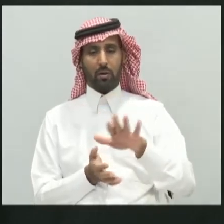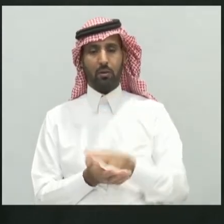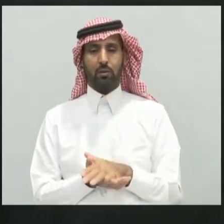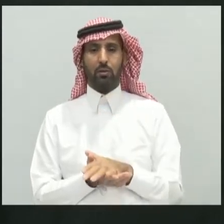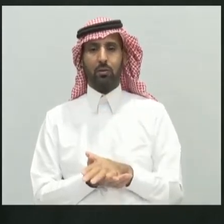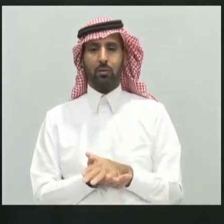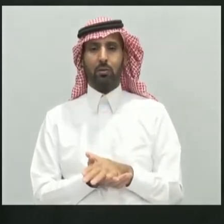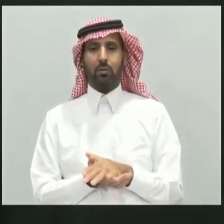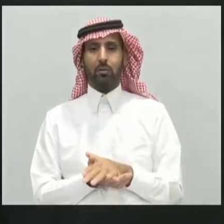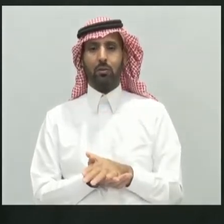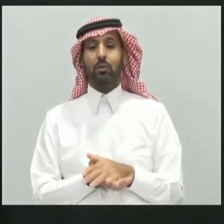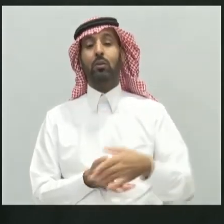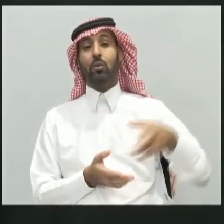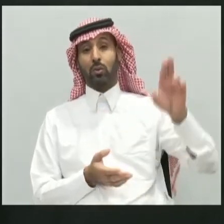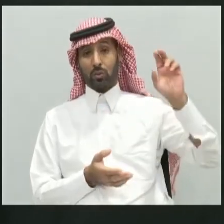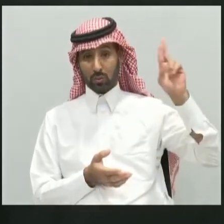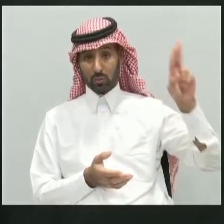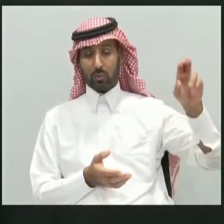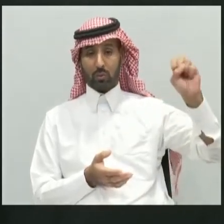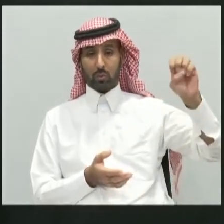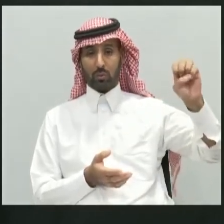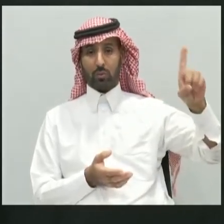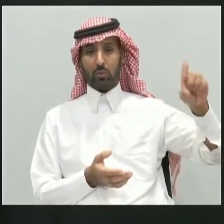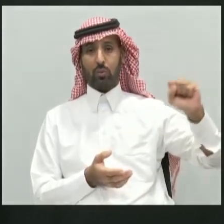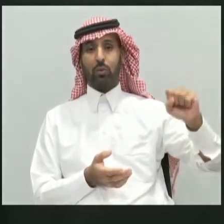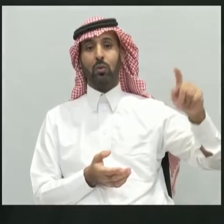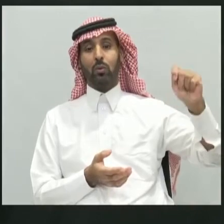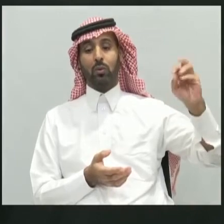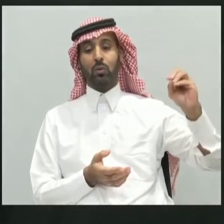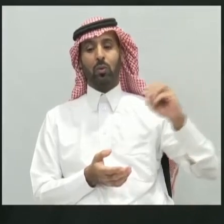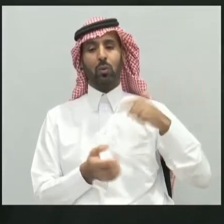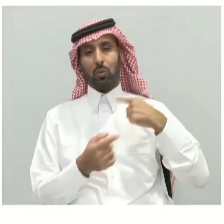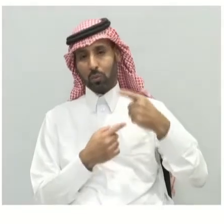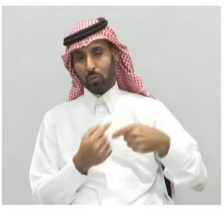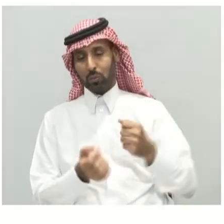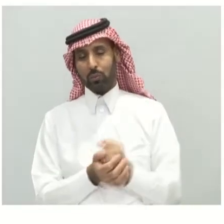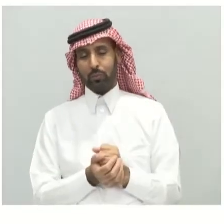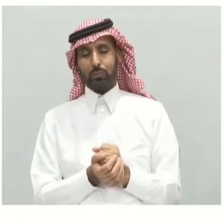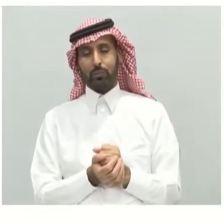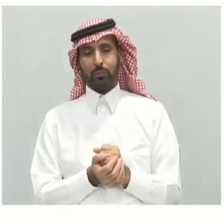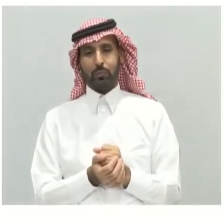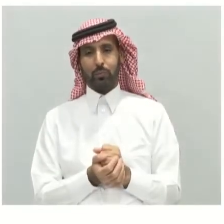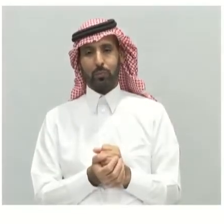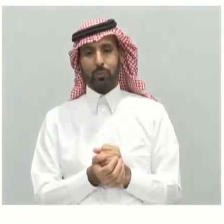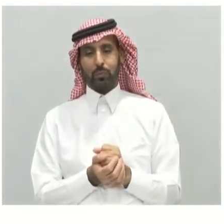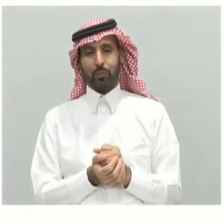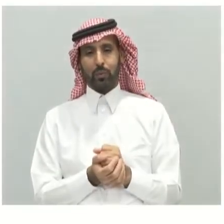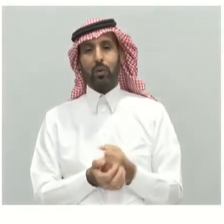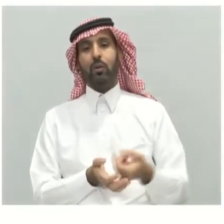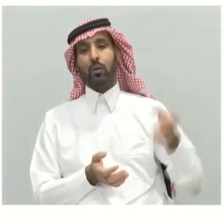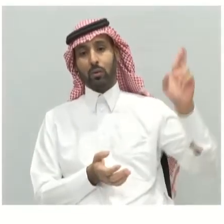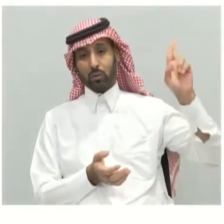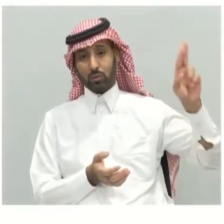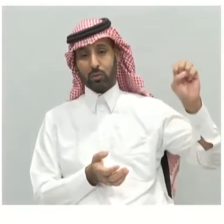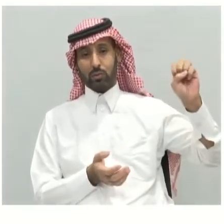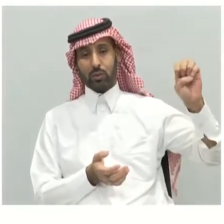use used to, okay? We use used to, okay? So let's see.